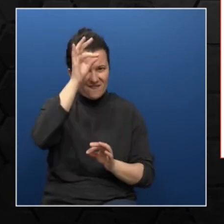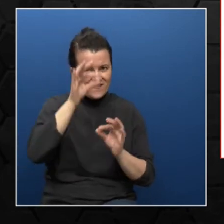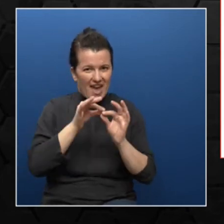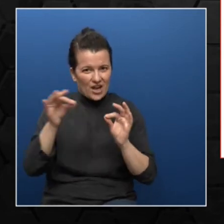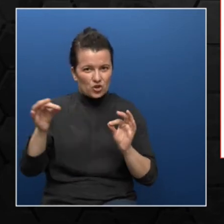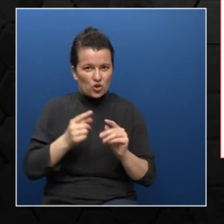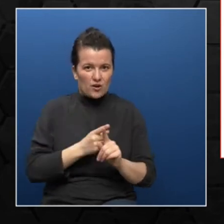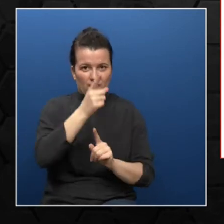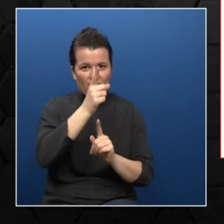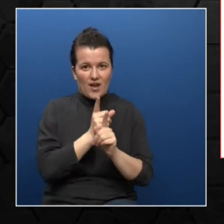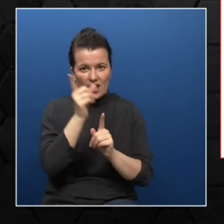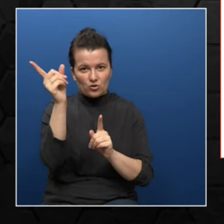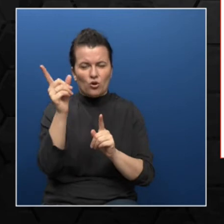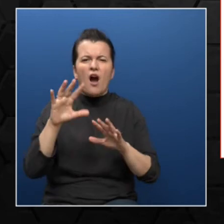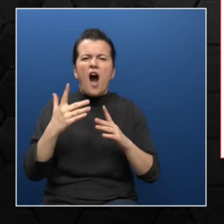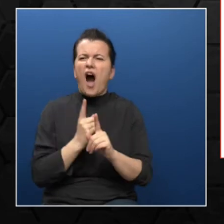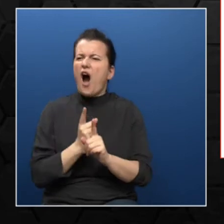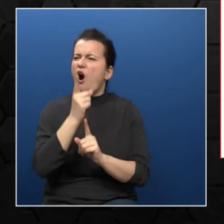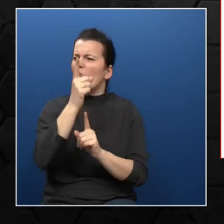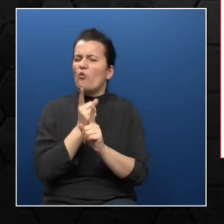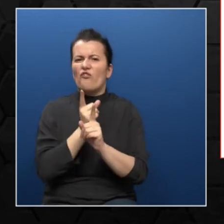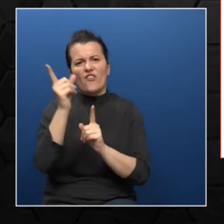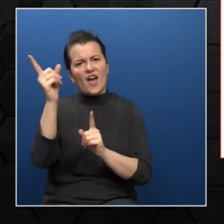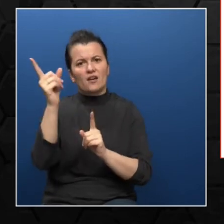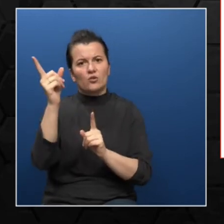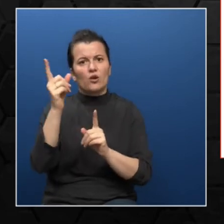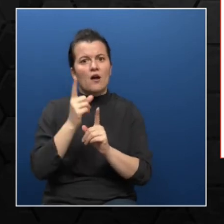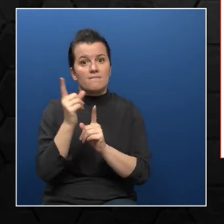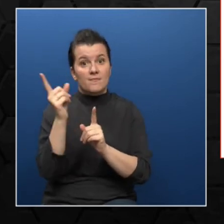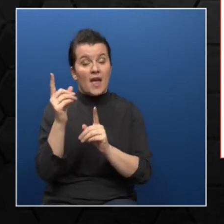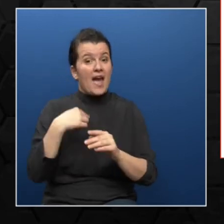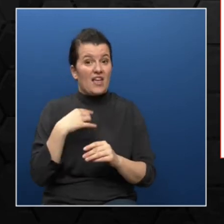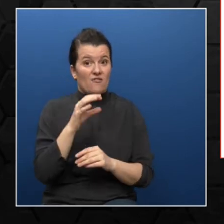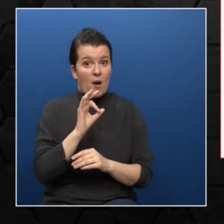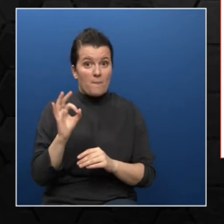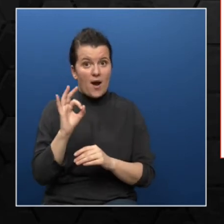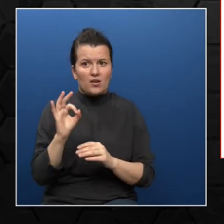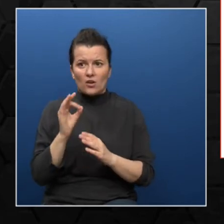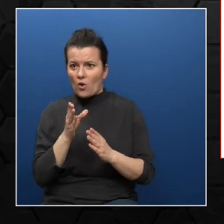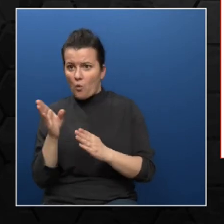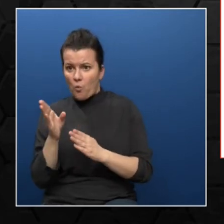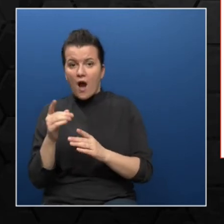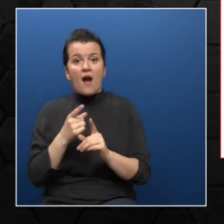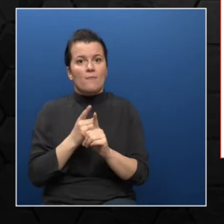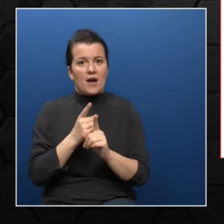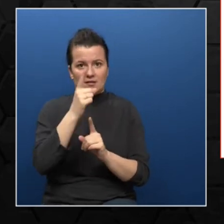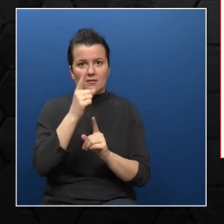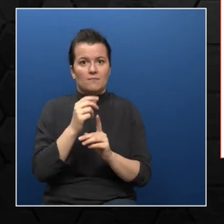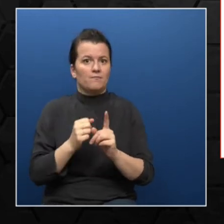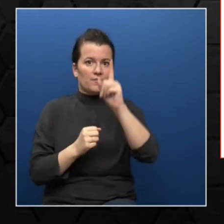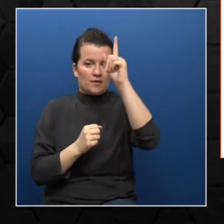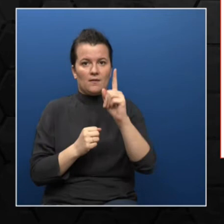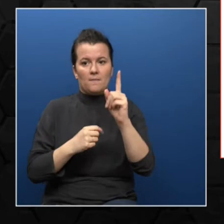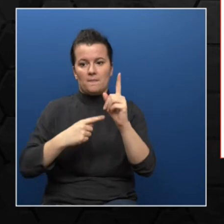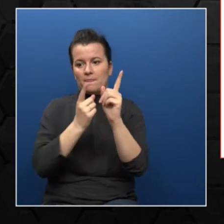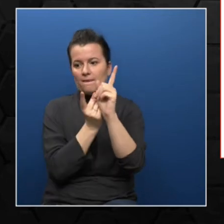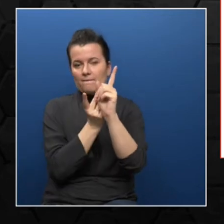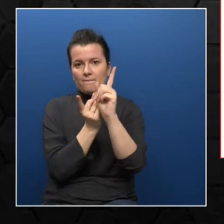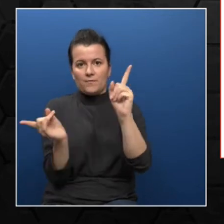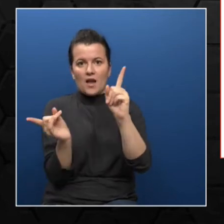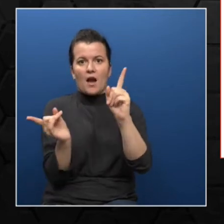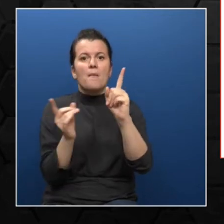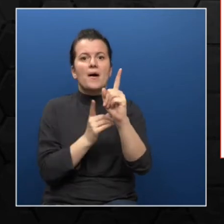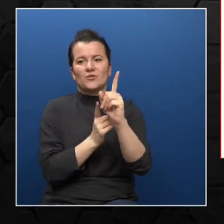define the motion of a particle, you need two kinds of vectors, which is position and velocity. So it just uses